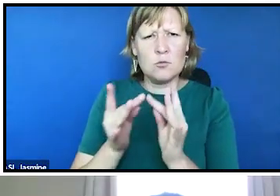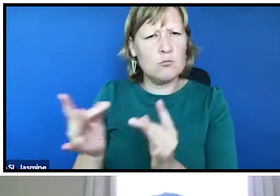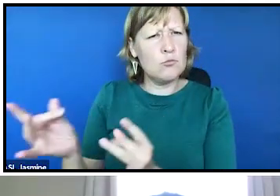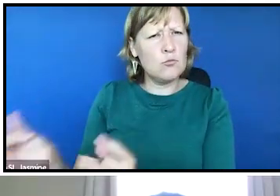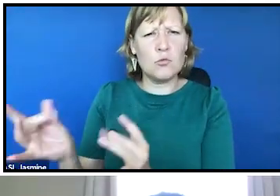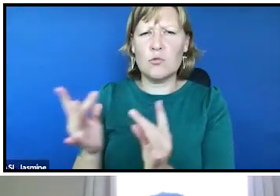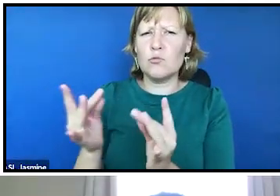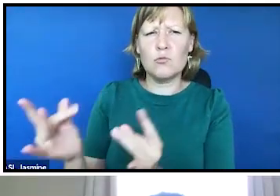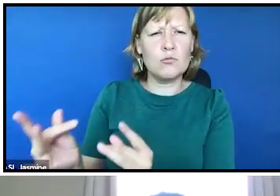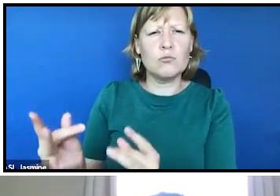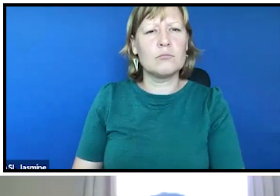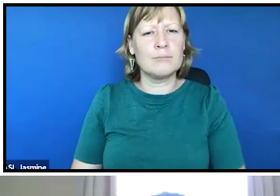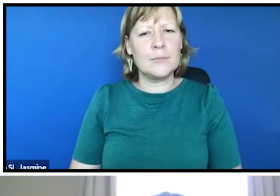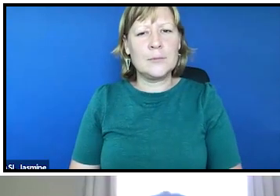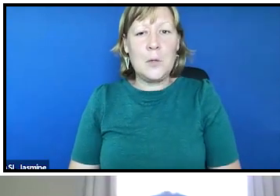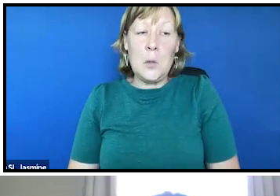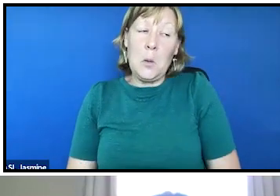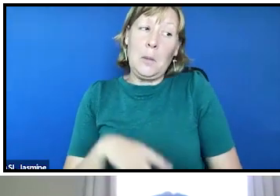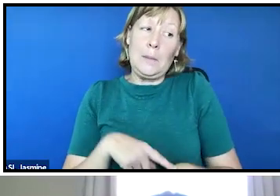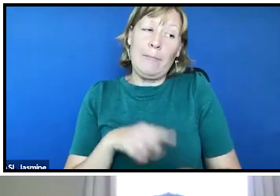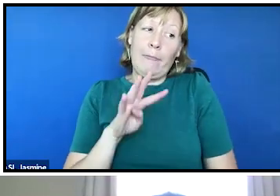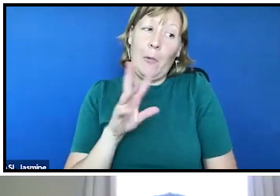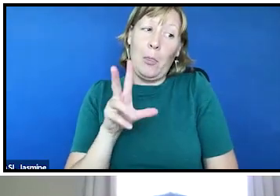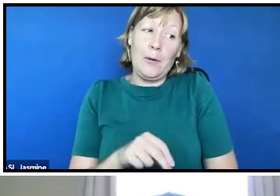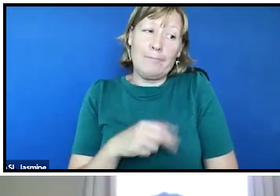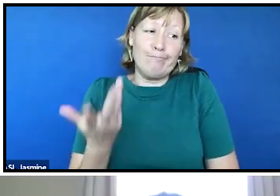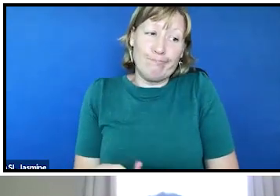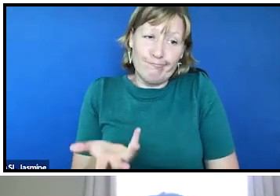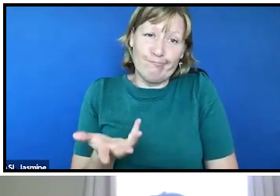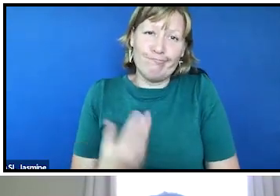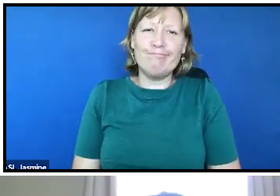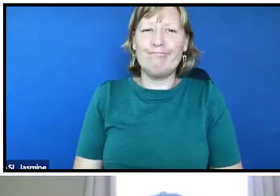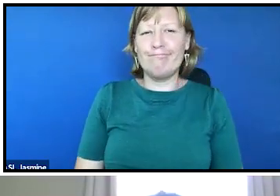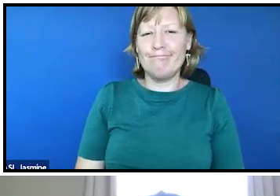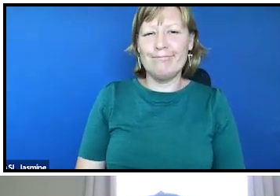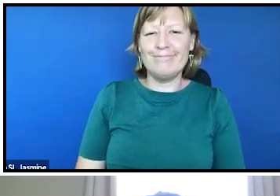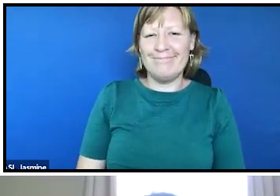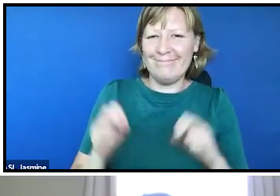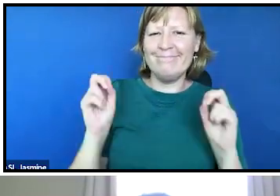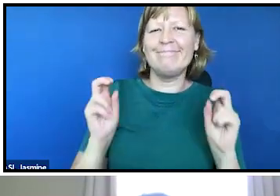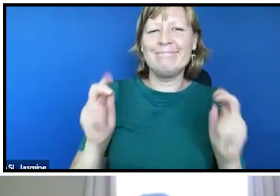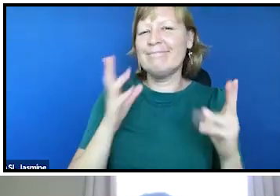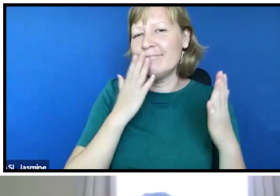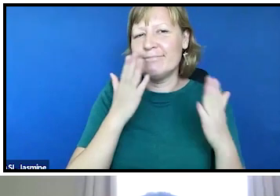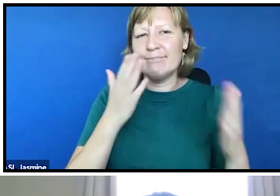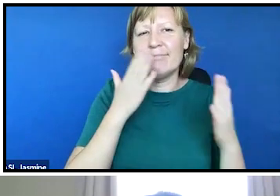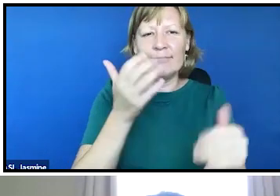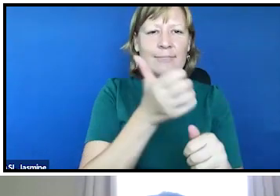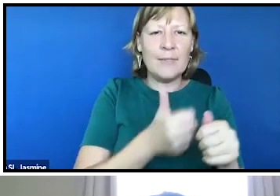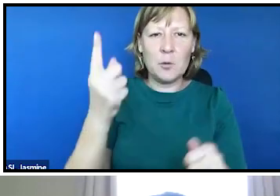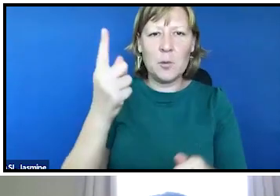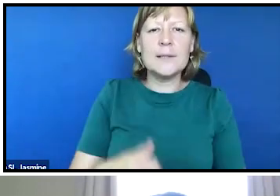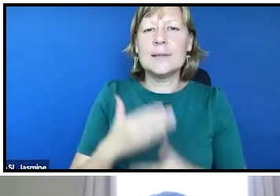Yeah, well, it's 4:30. Okay. That's Thank our you so cue. Thank you, everybody. Thank you